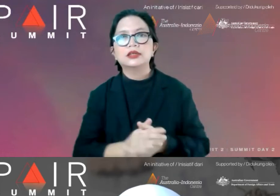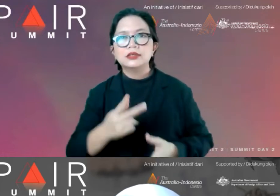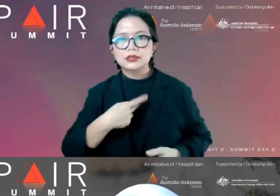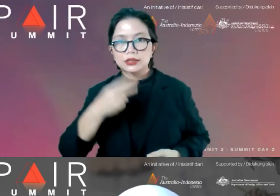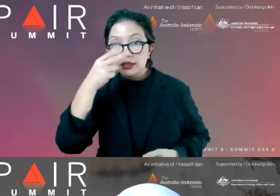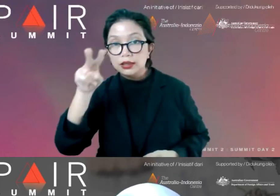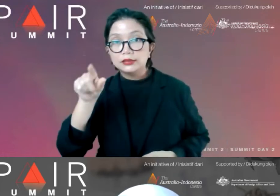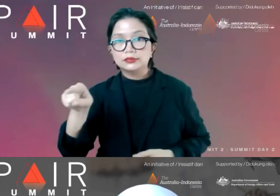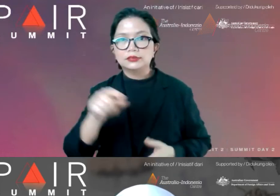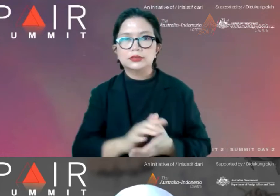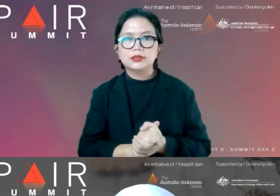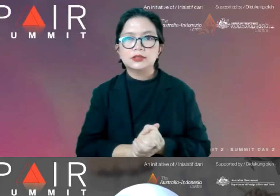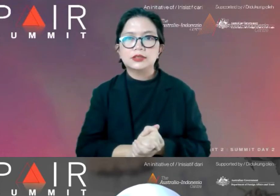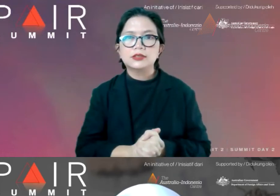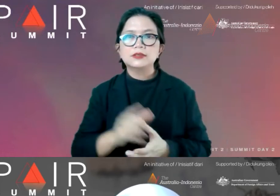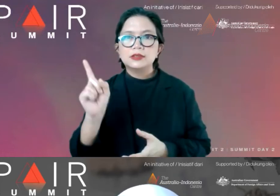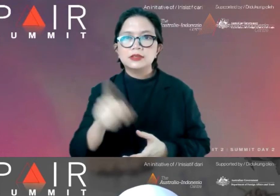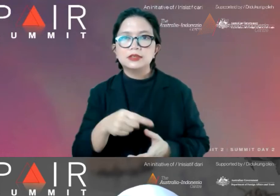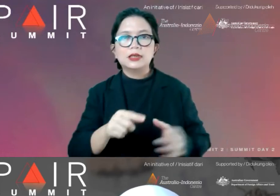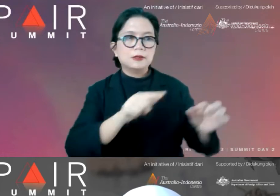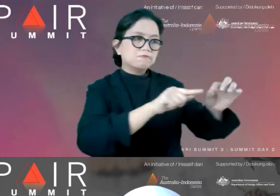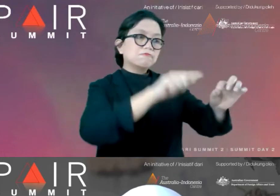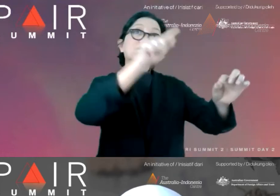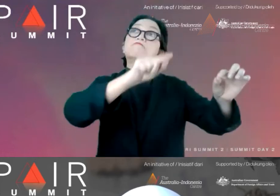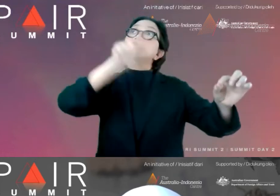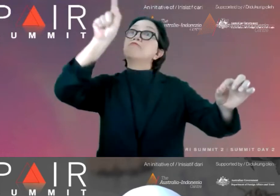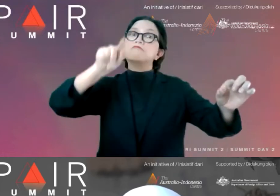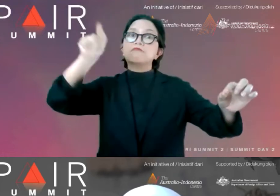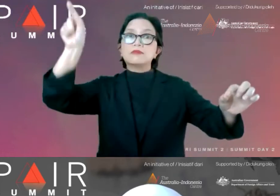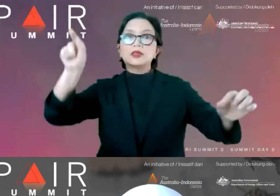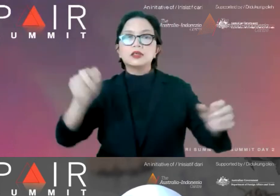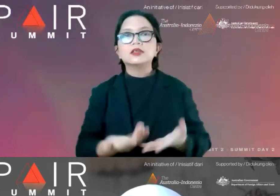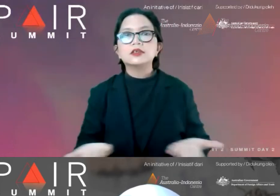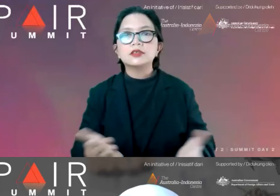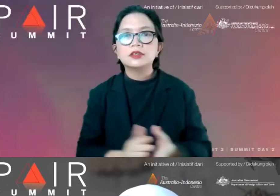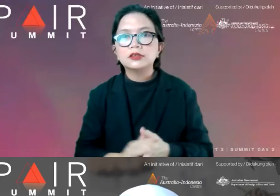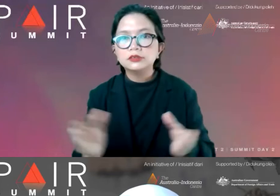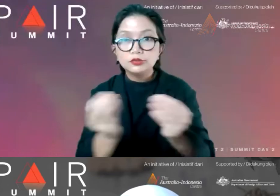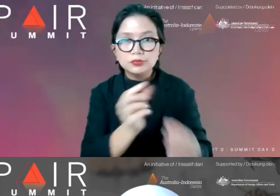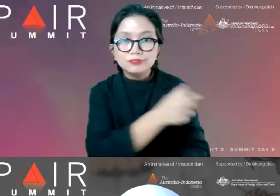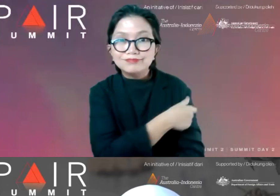number of fatalities among the medical workers, actually following the number of the